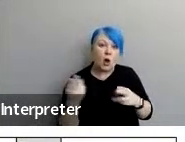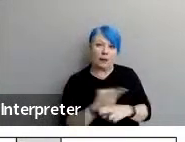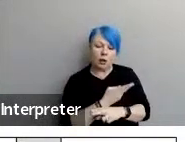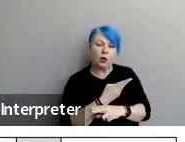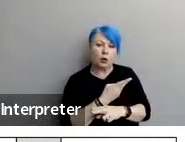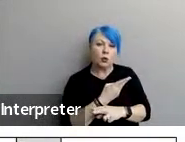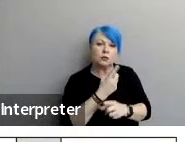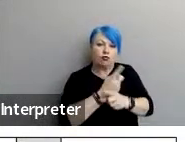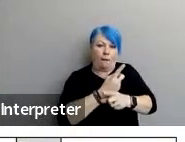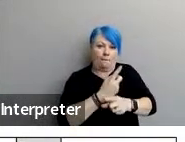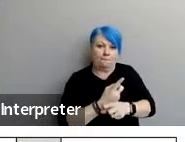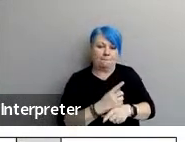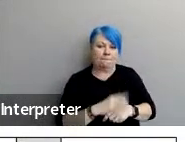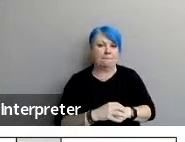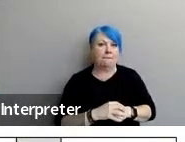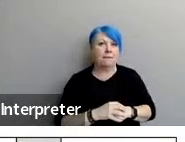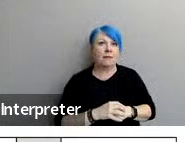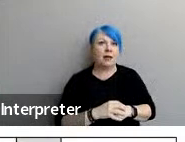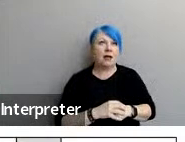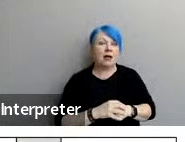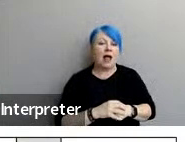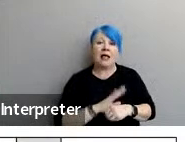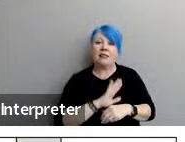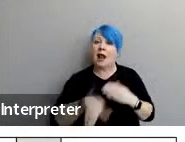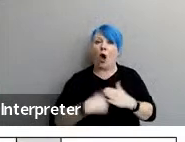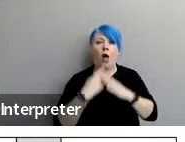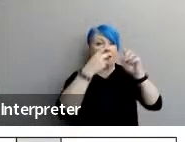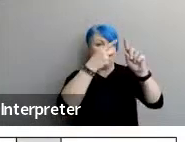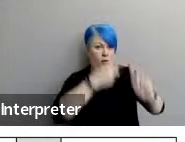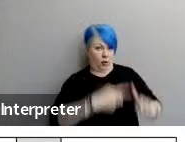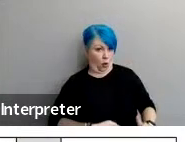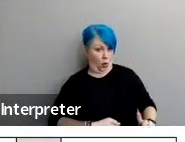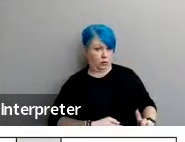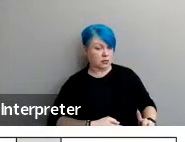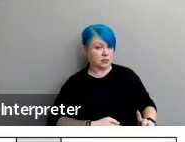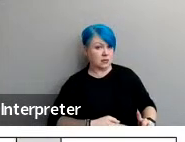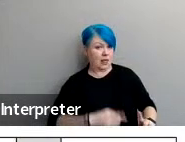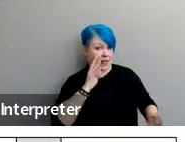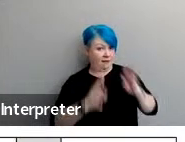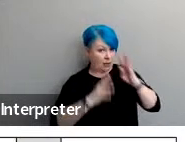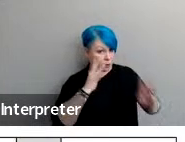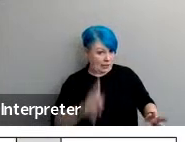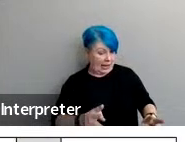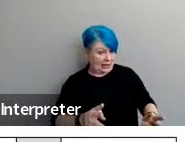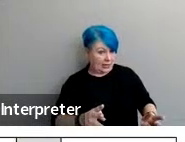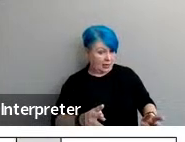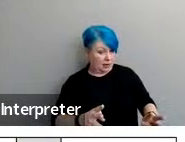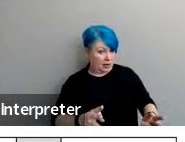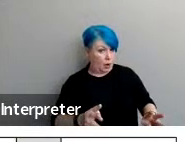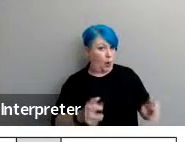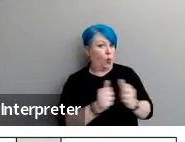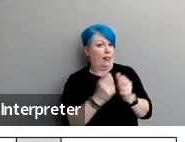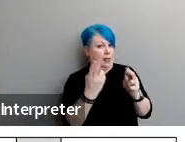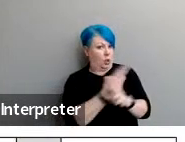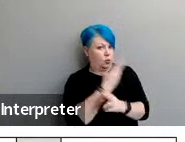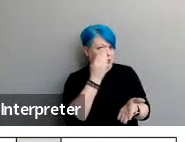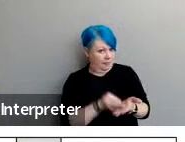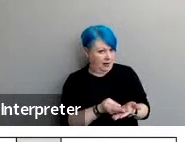properly, and that the goals that the funds are set to accomplish, that those things are done. I have a quick